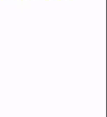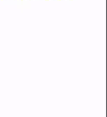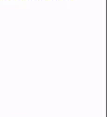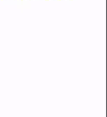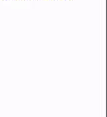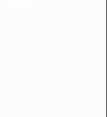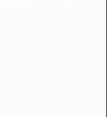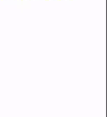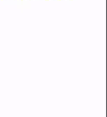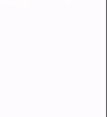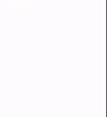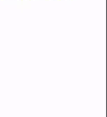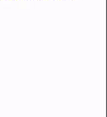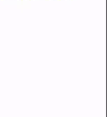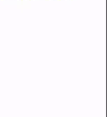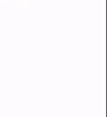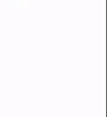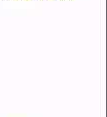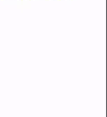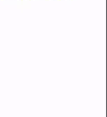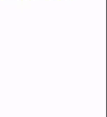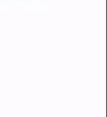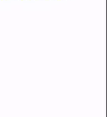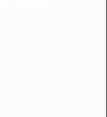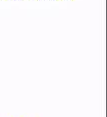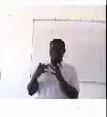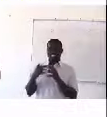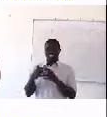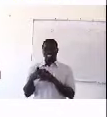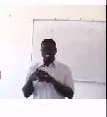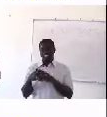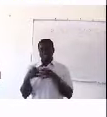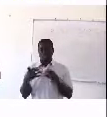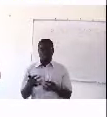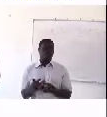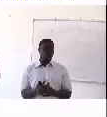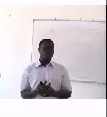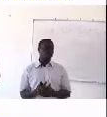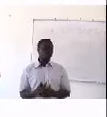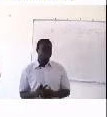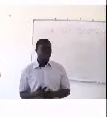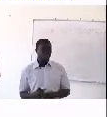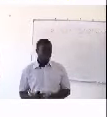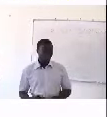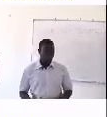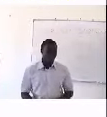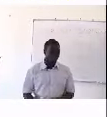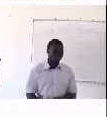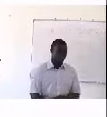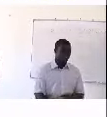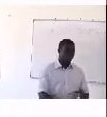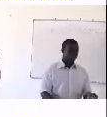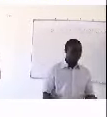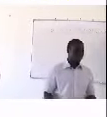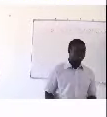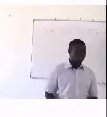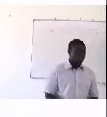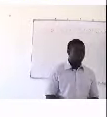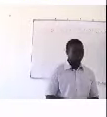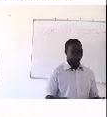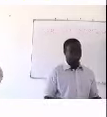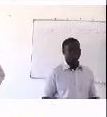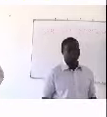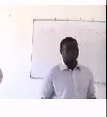impulse of what smell. Like some people, they are very, very good detecting smell. Like if they come to a particular room,